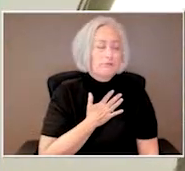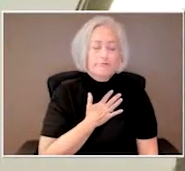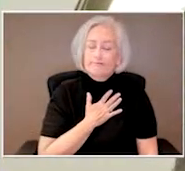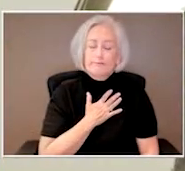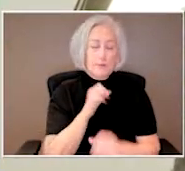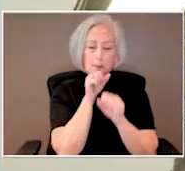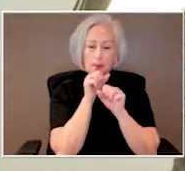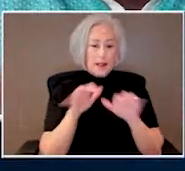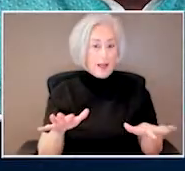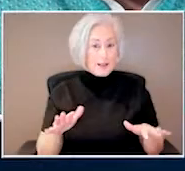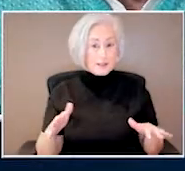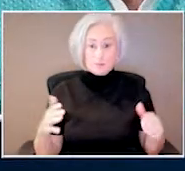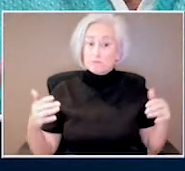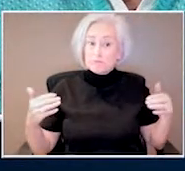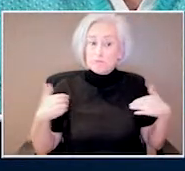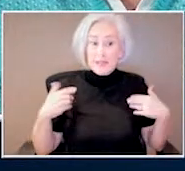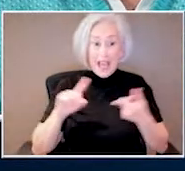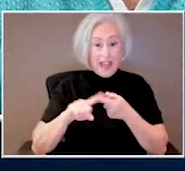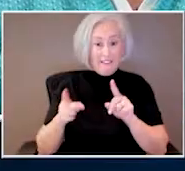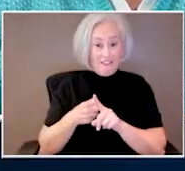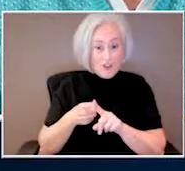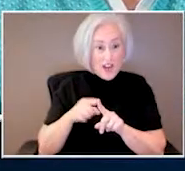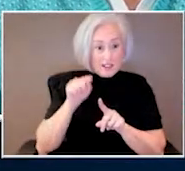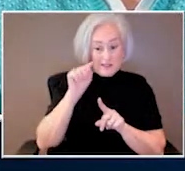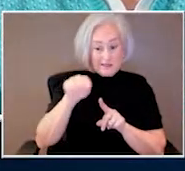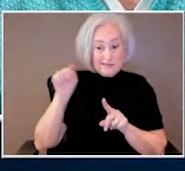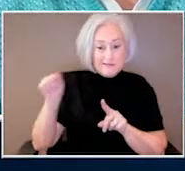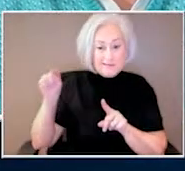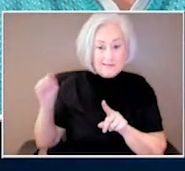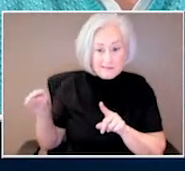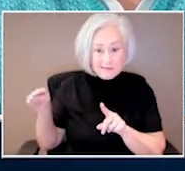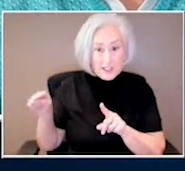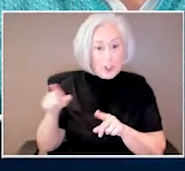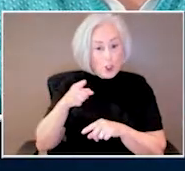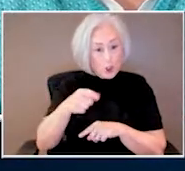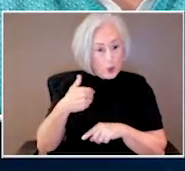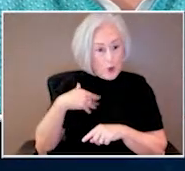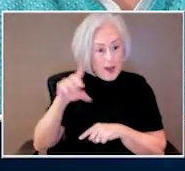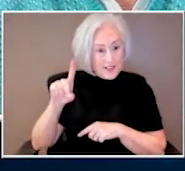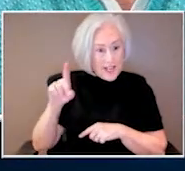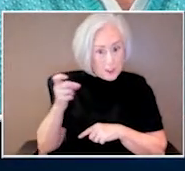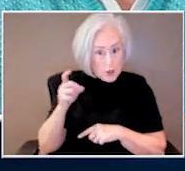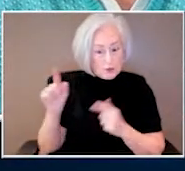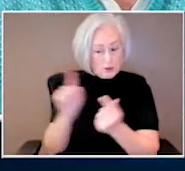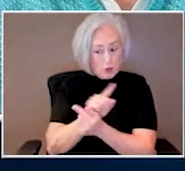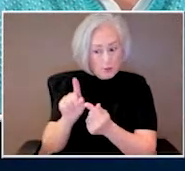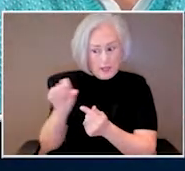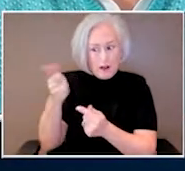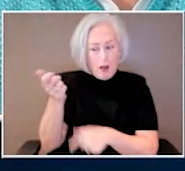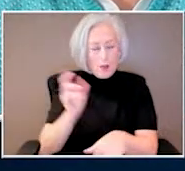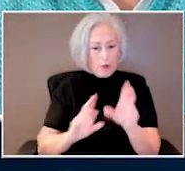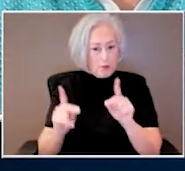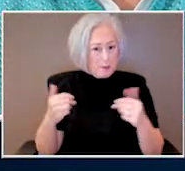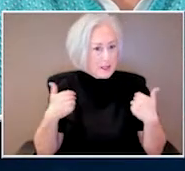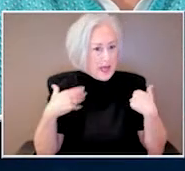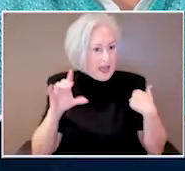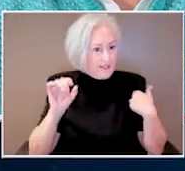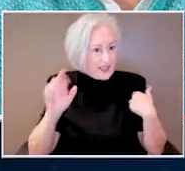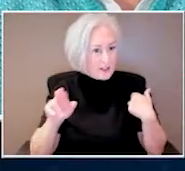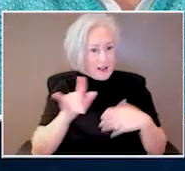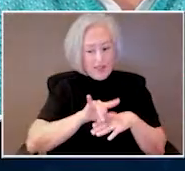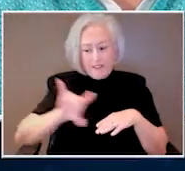friends that are in when you have diagnosis like this, you meet others that have cancer, and they're flying all